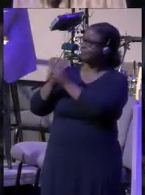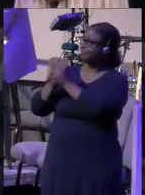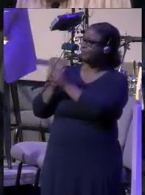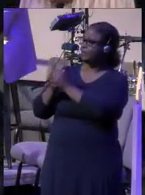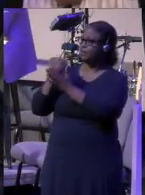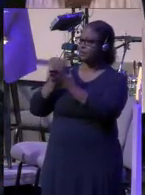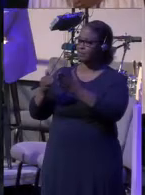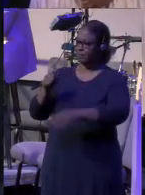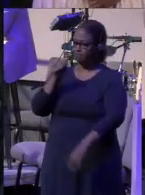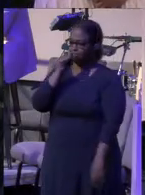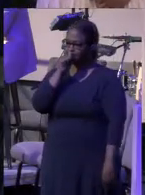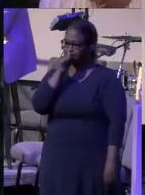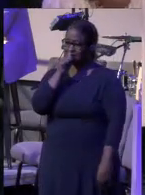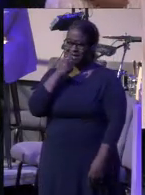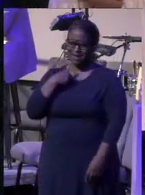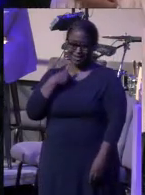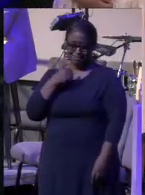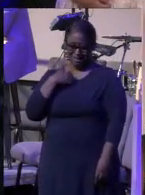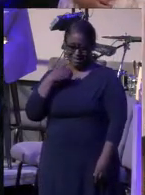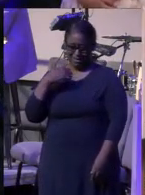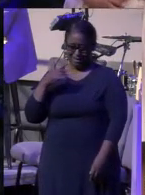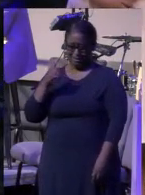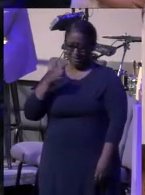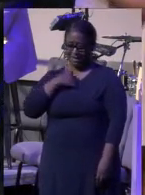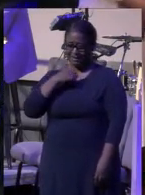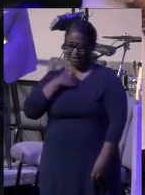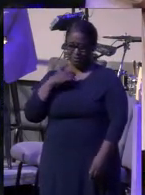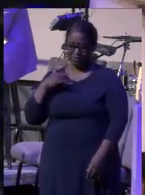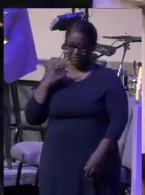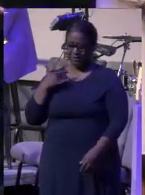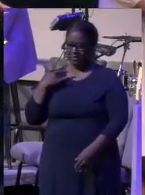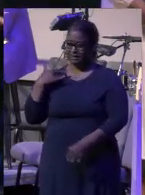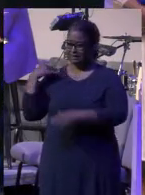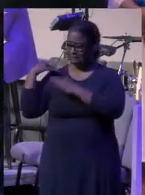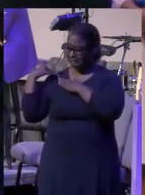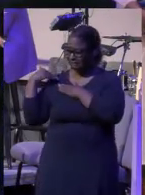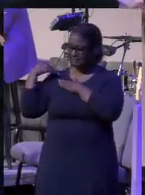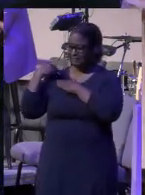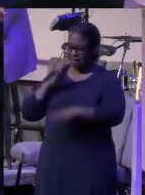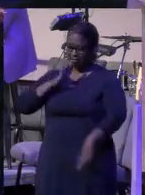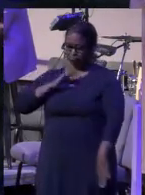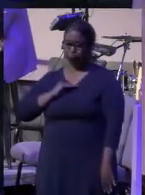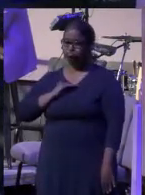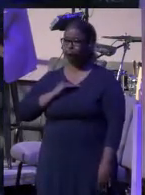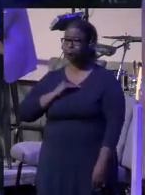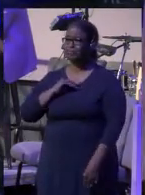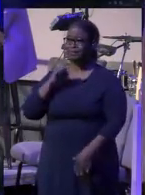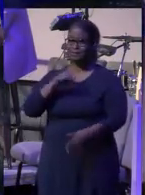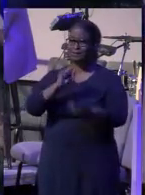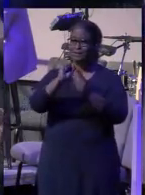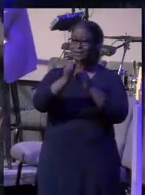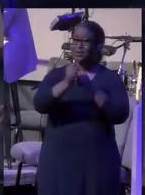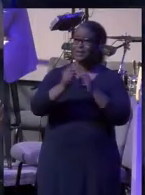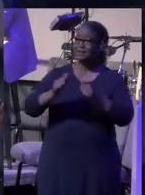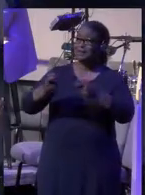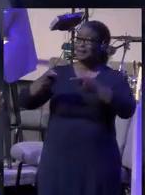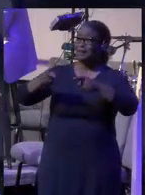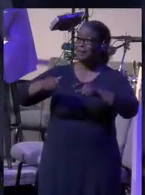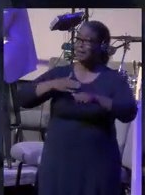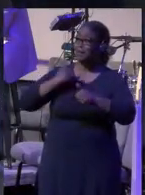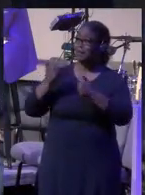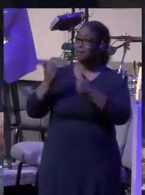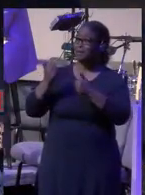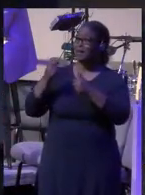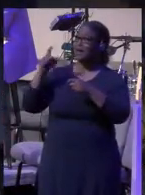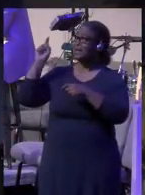to say, Lord, I've been weary in this, and I need your strength. And Lord, this situation is going on in my life, and I